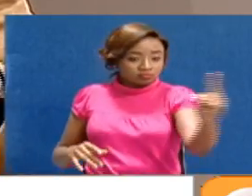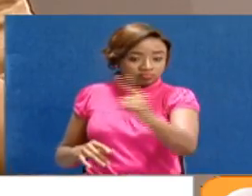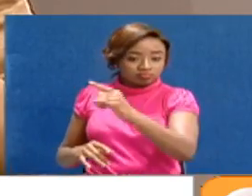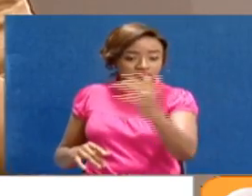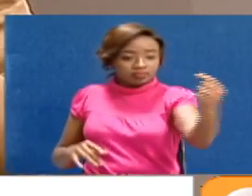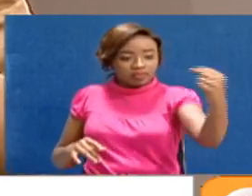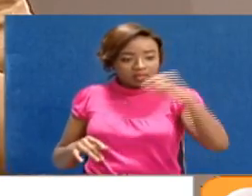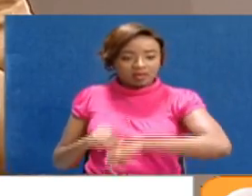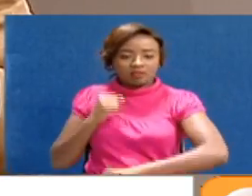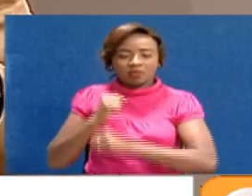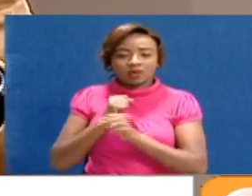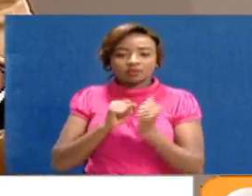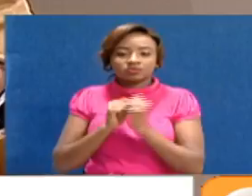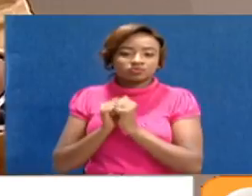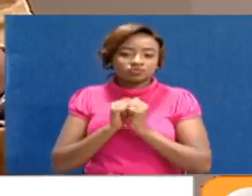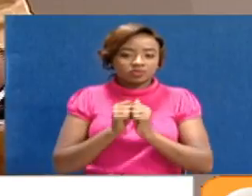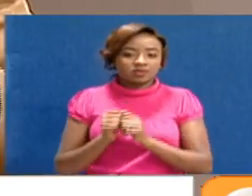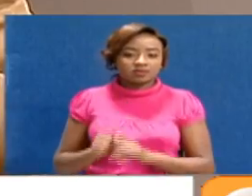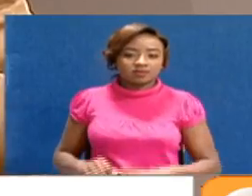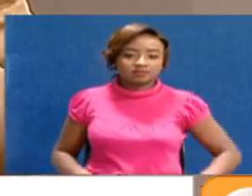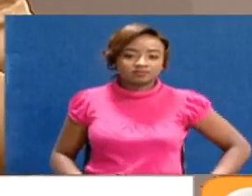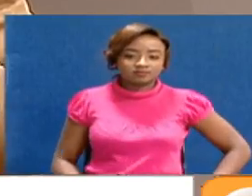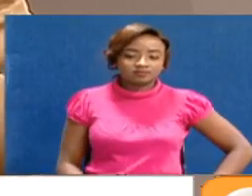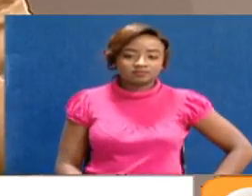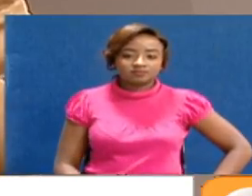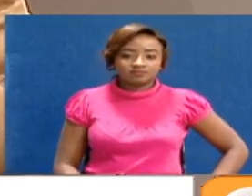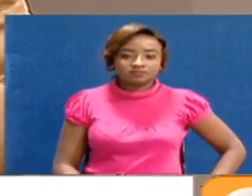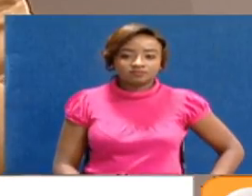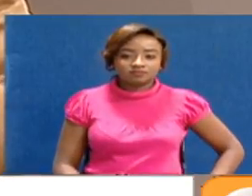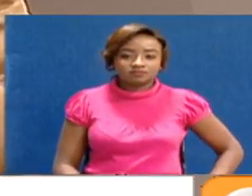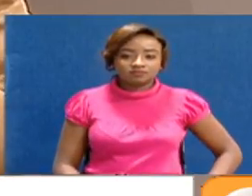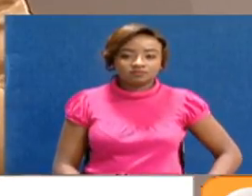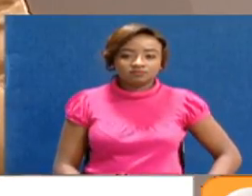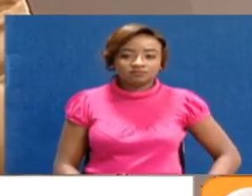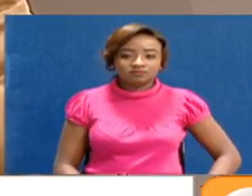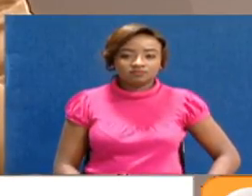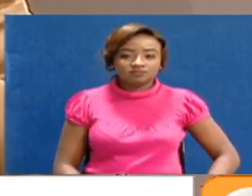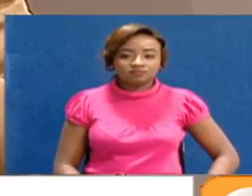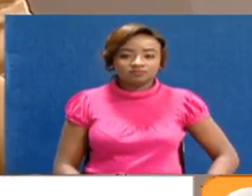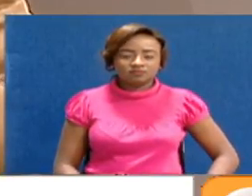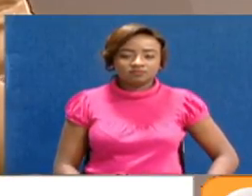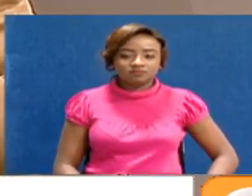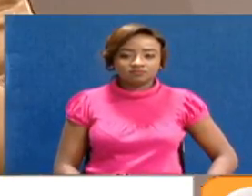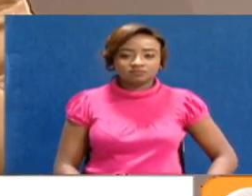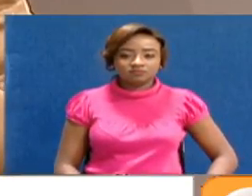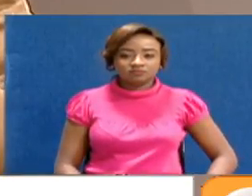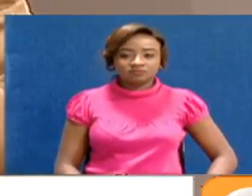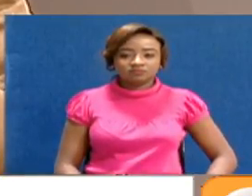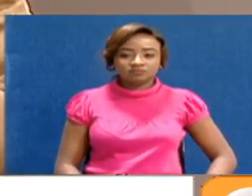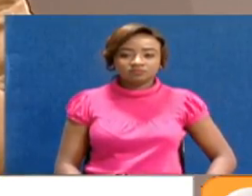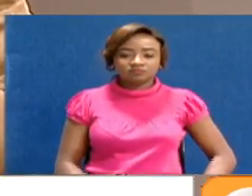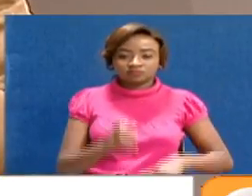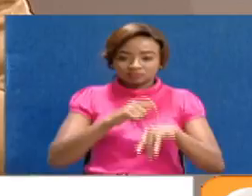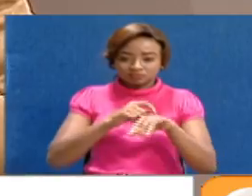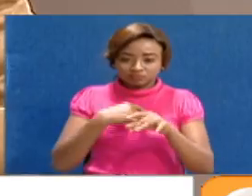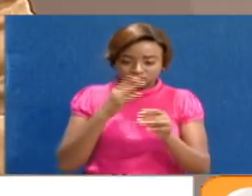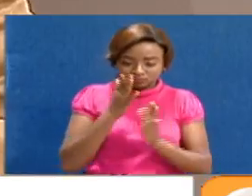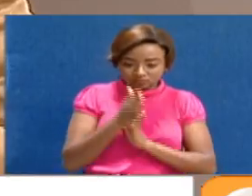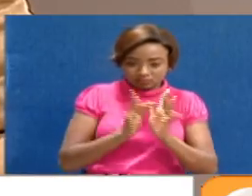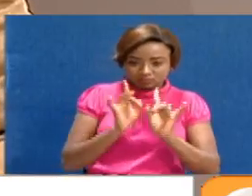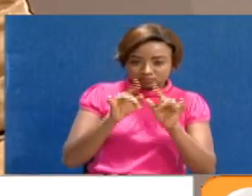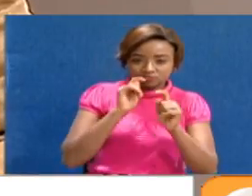Now, I say this because at 5 or 6, when I was preparing to come here, I received a call from a friend of mine